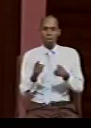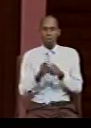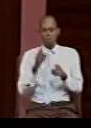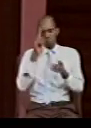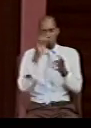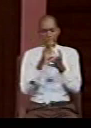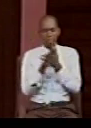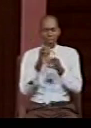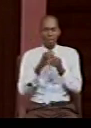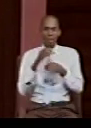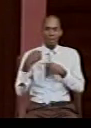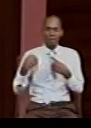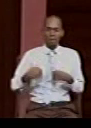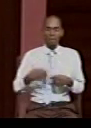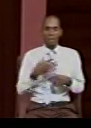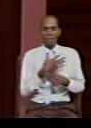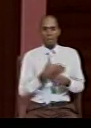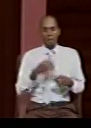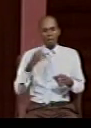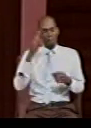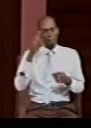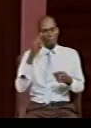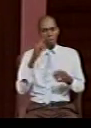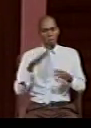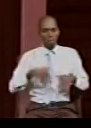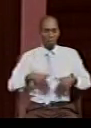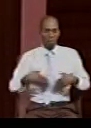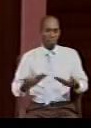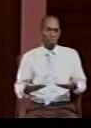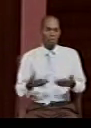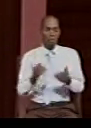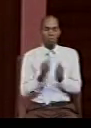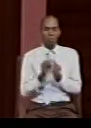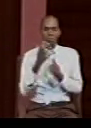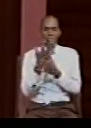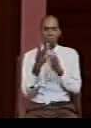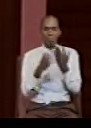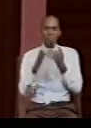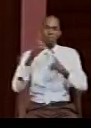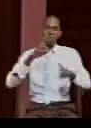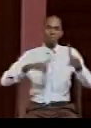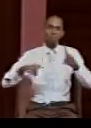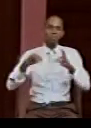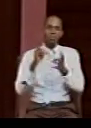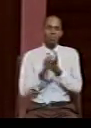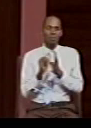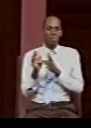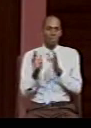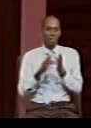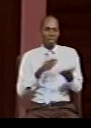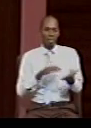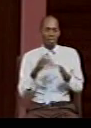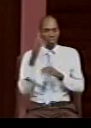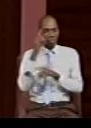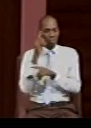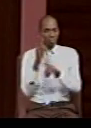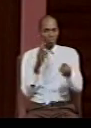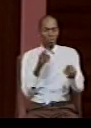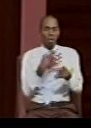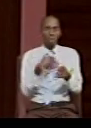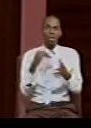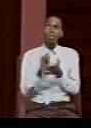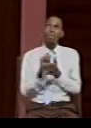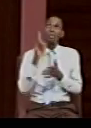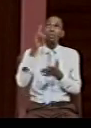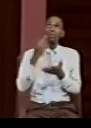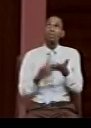you confess with your mouth that Jesus died for you, and that he rose again, and that in